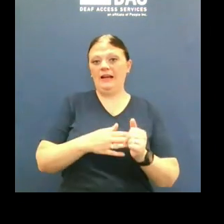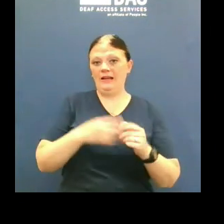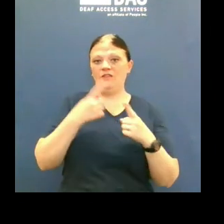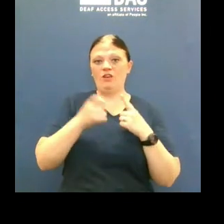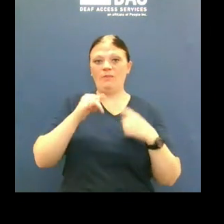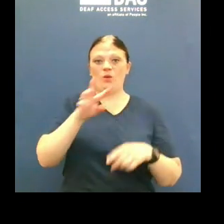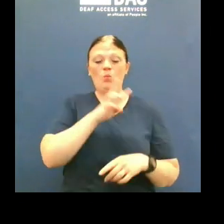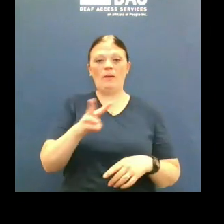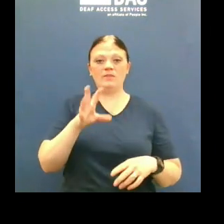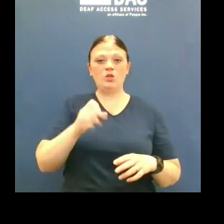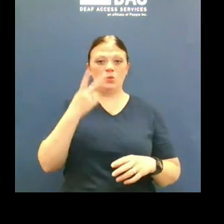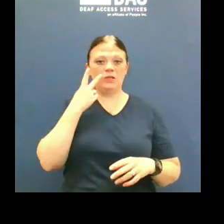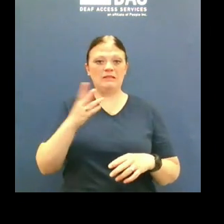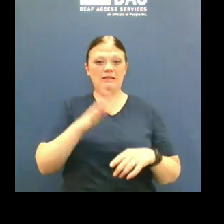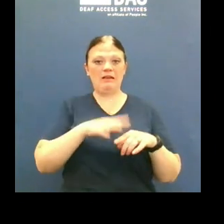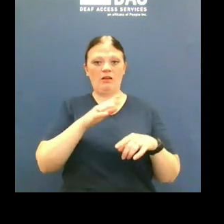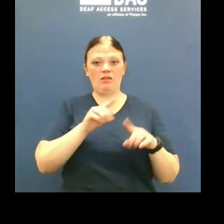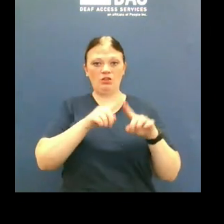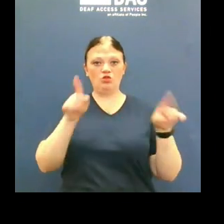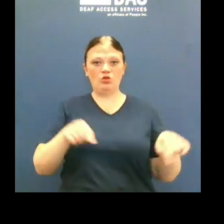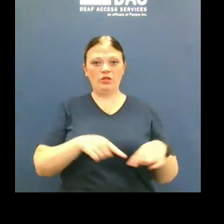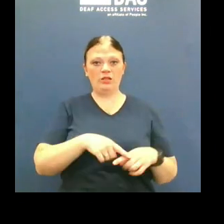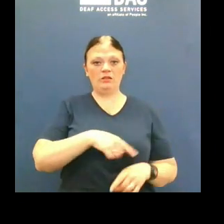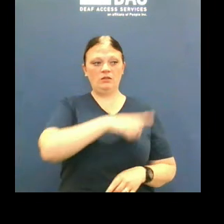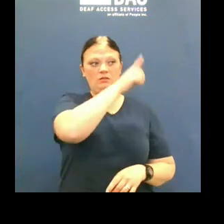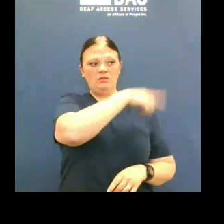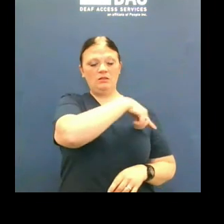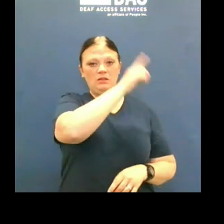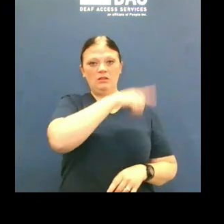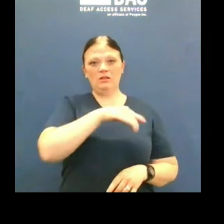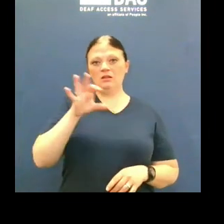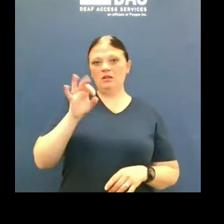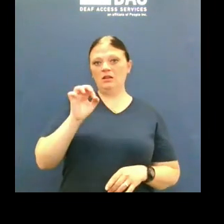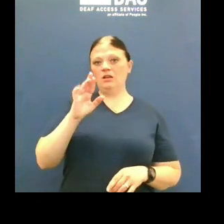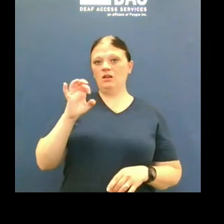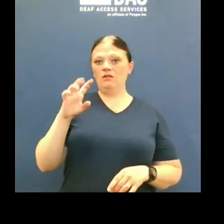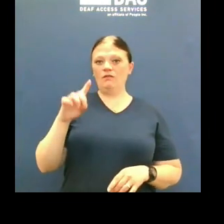that you see on the screen, which is